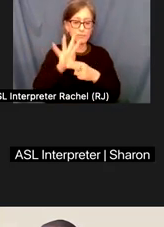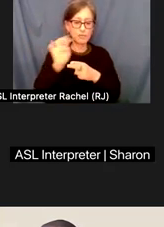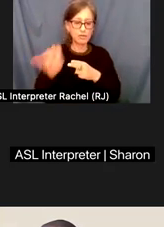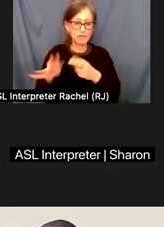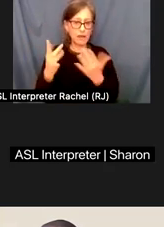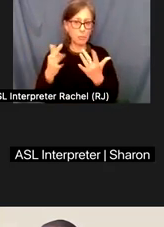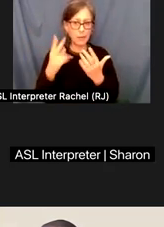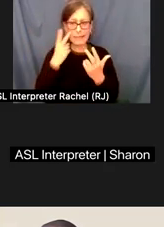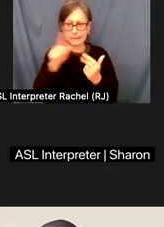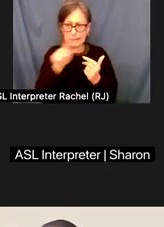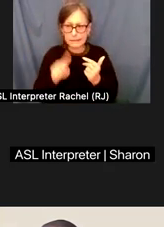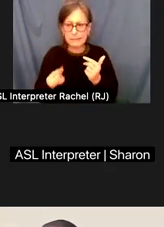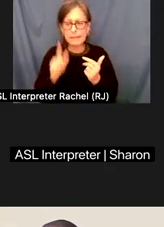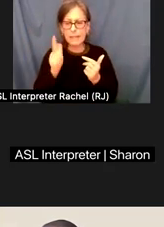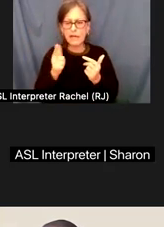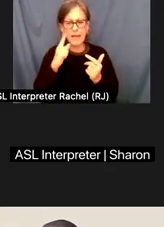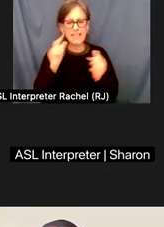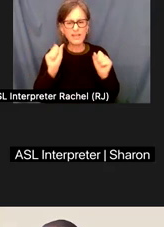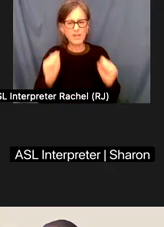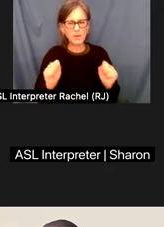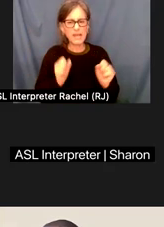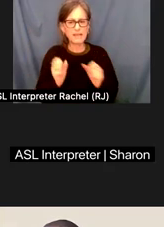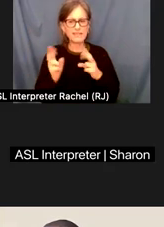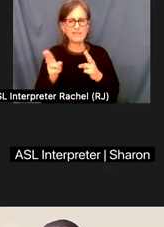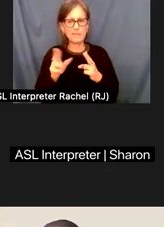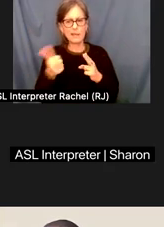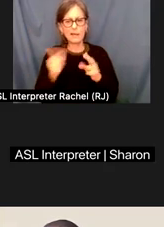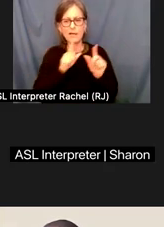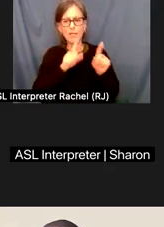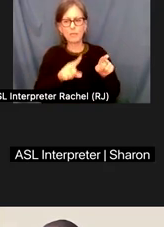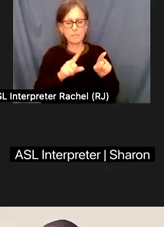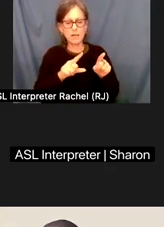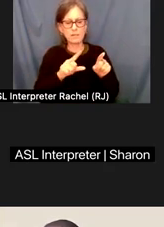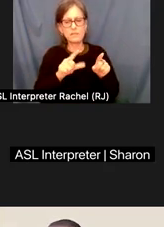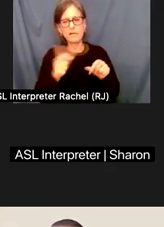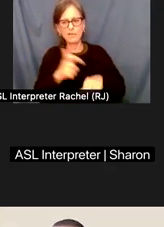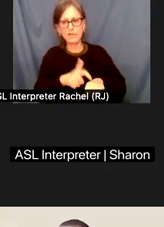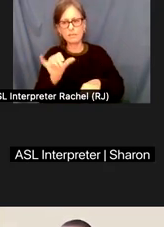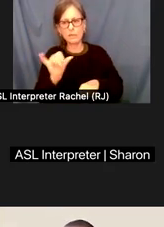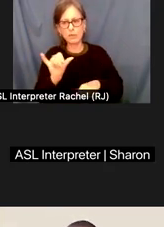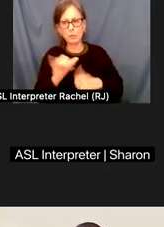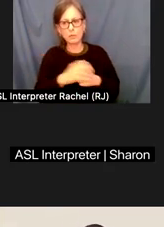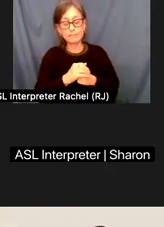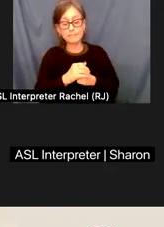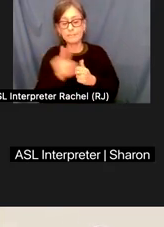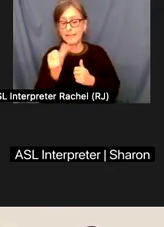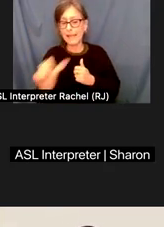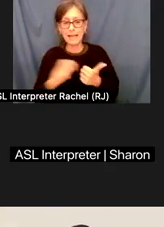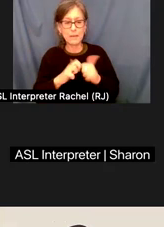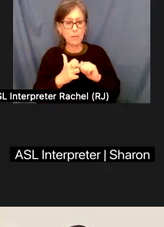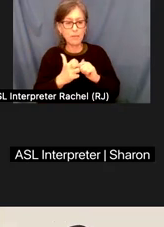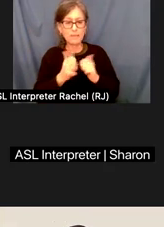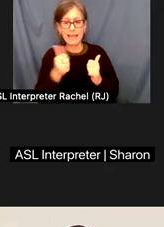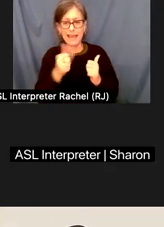so, though I believe you'll be able to submit another response as well. If you have any issues with any of